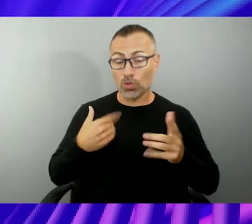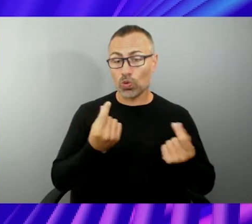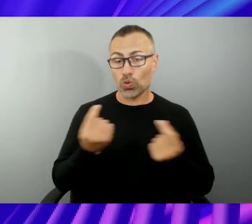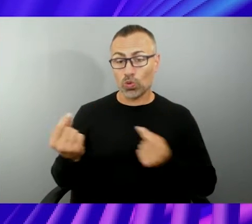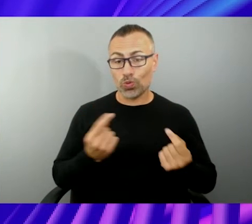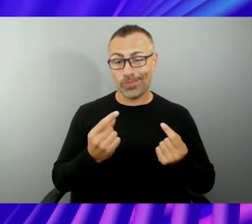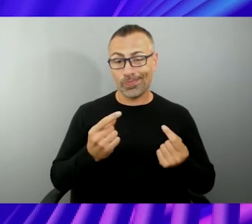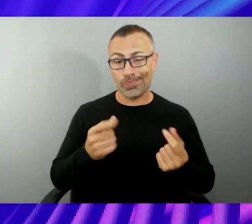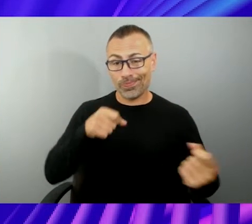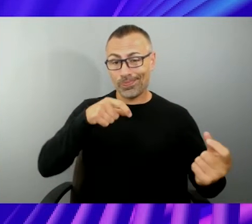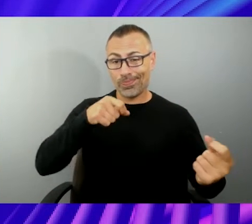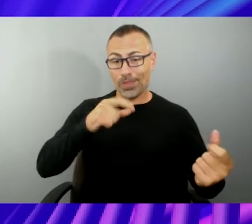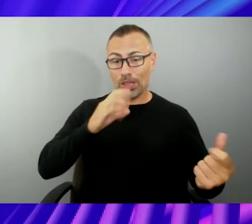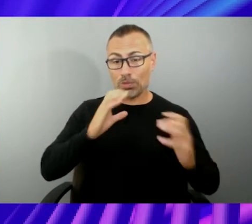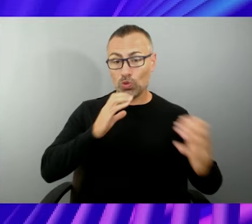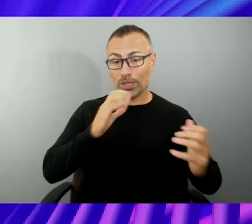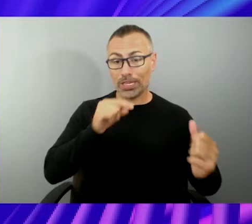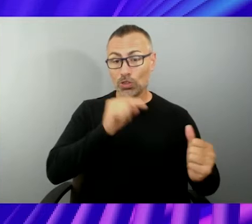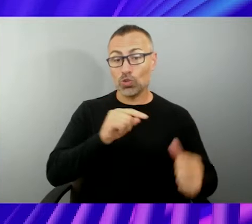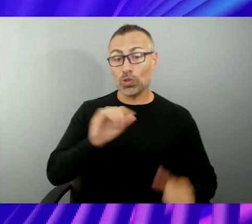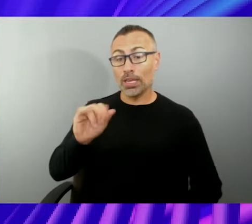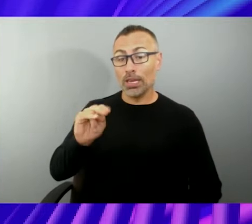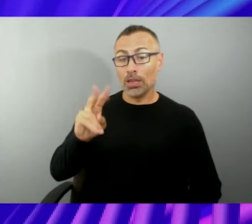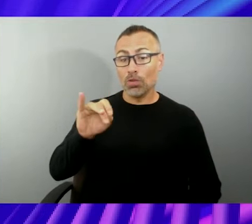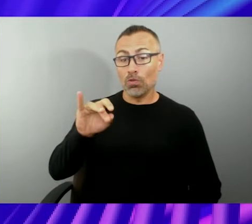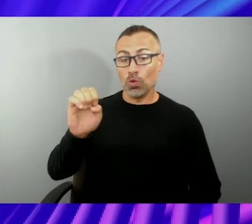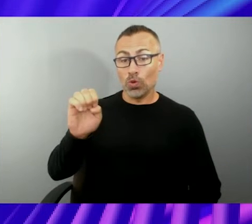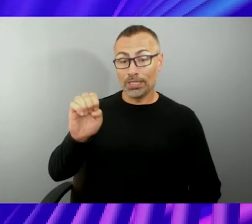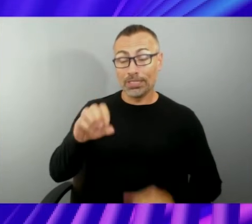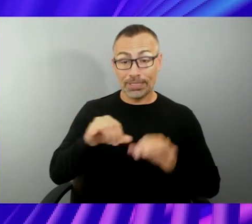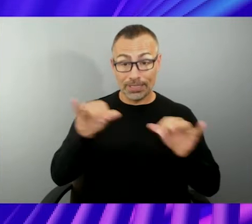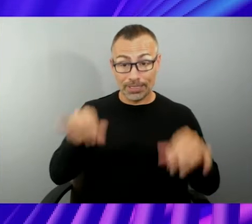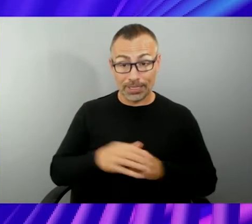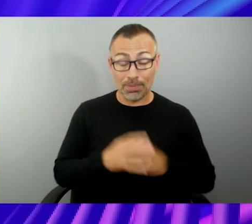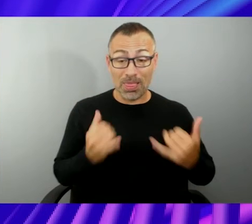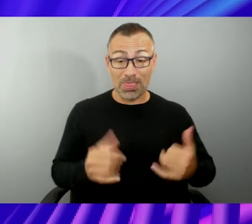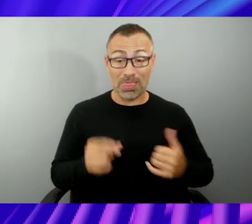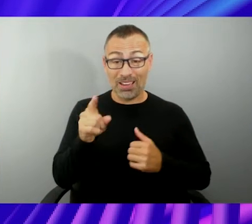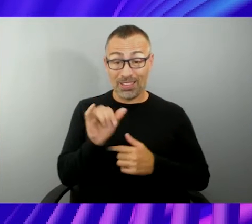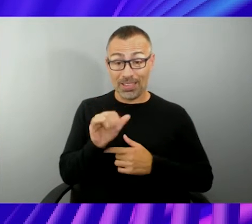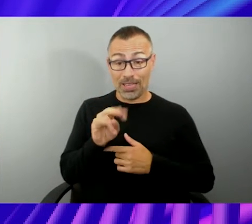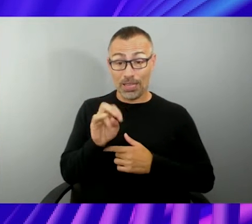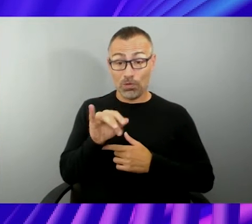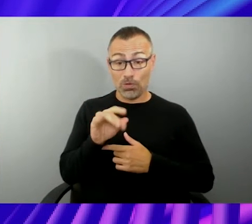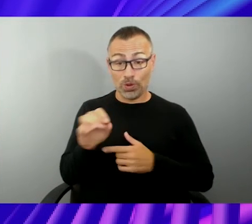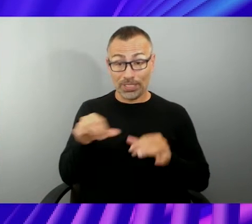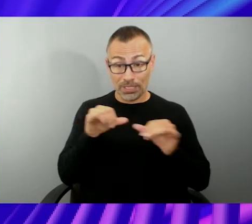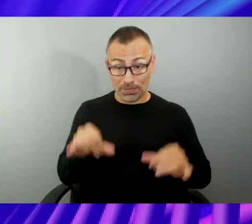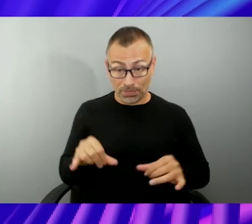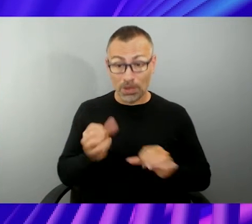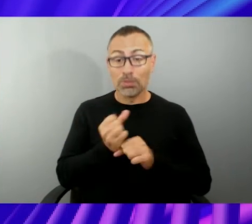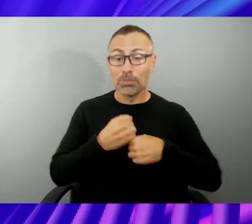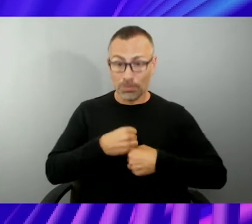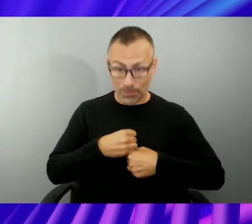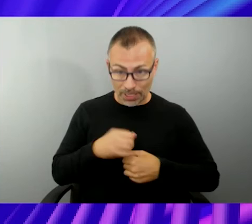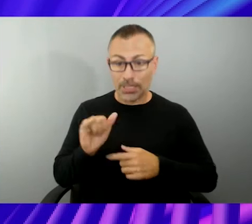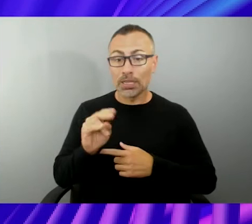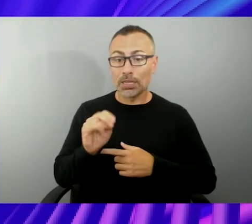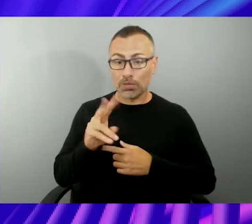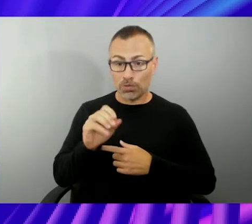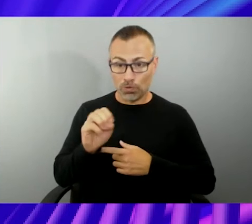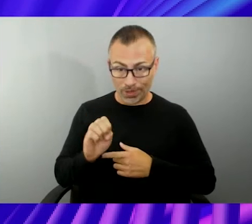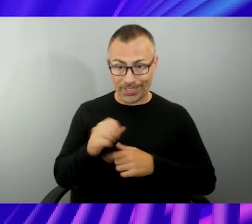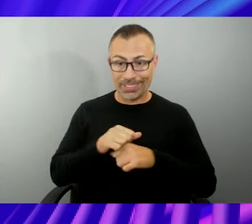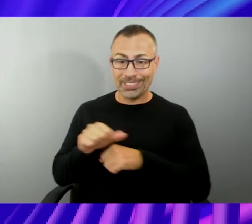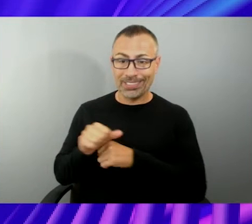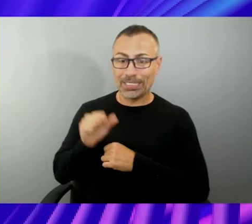communicate itself to the invoice system. And the invoice system is going to produce the invoice, and then that invoice is sent back to the